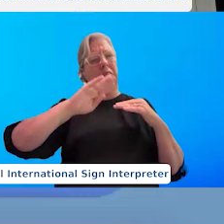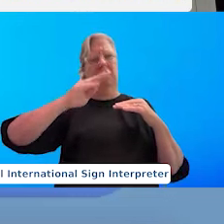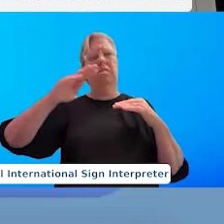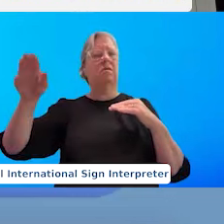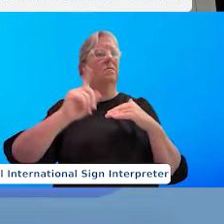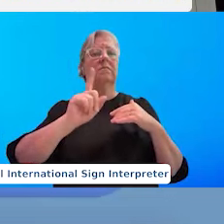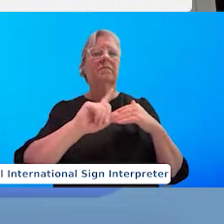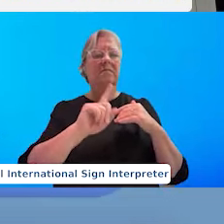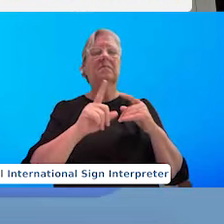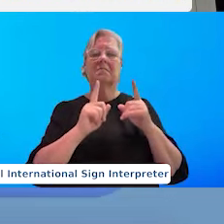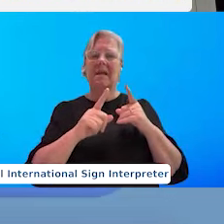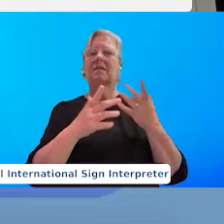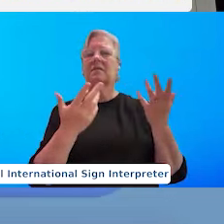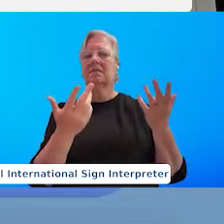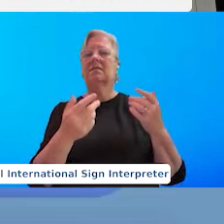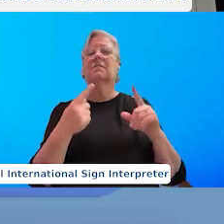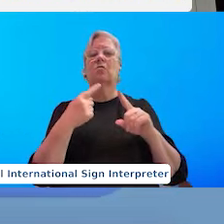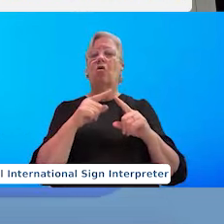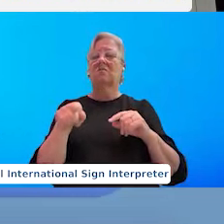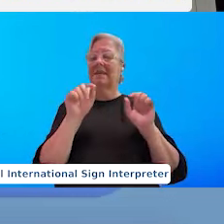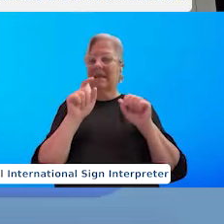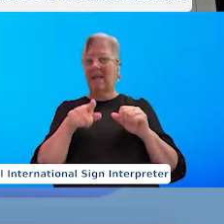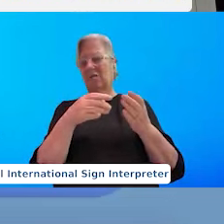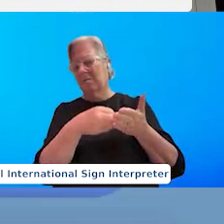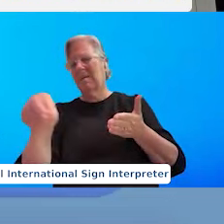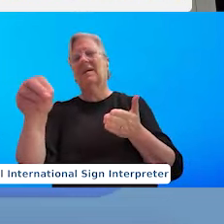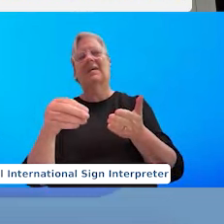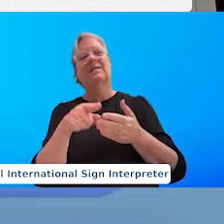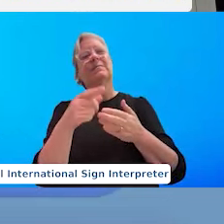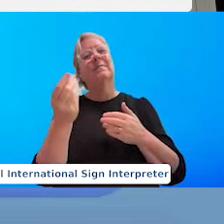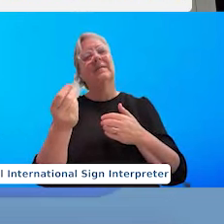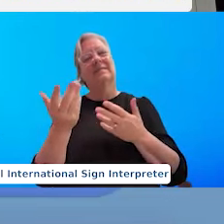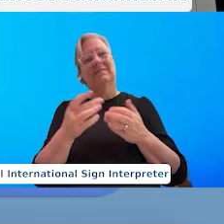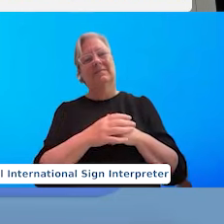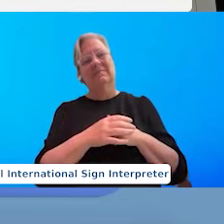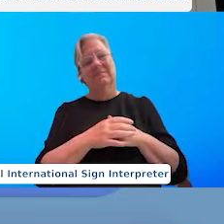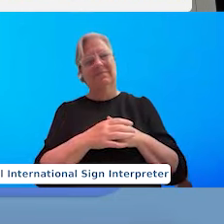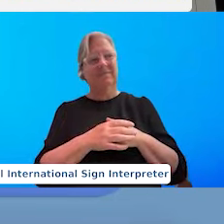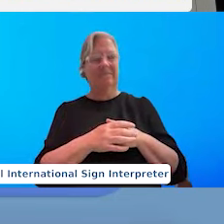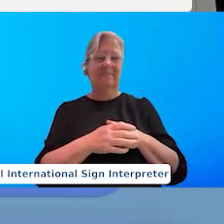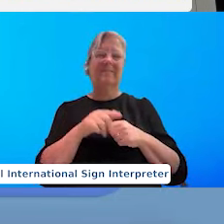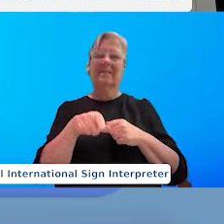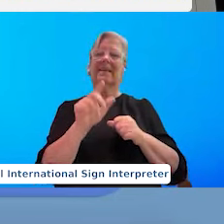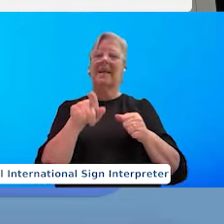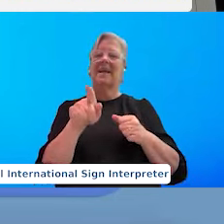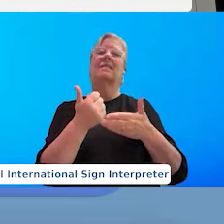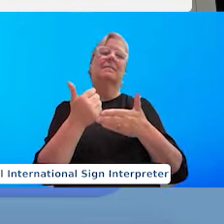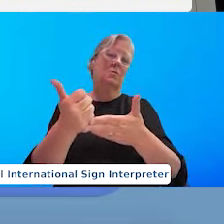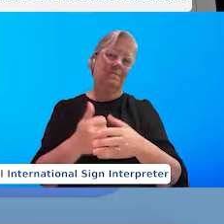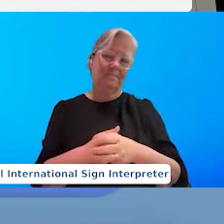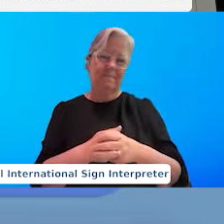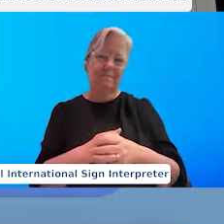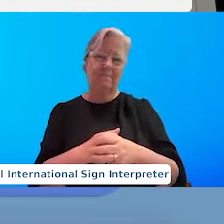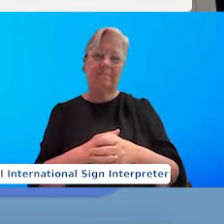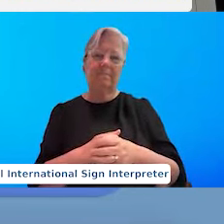shown. They have to pay they have to show that they have some certain skills, right? They have to show that